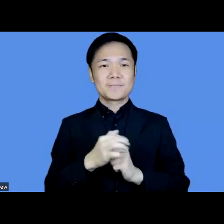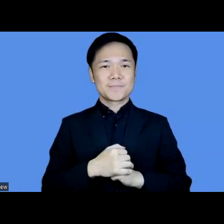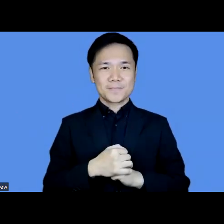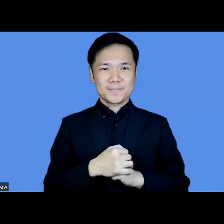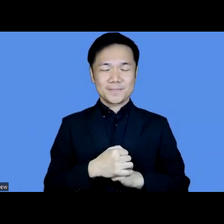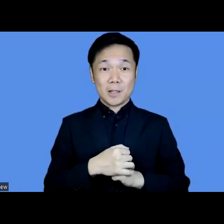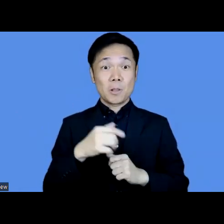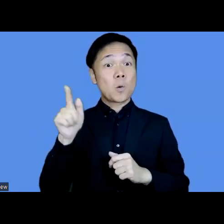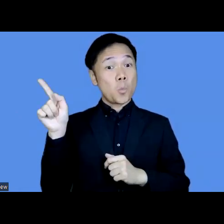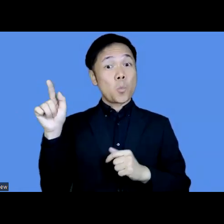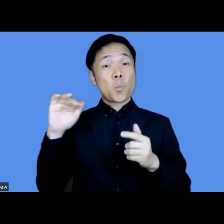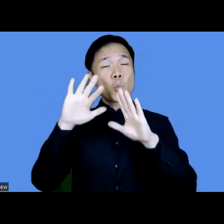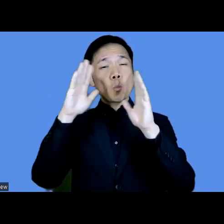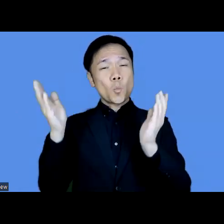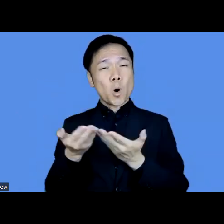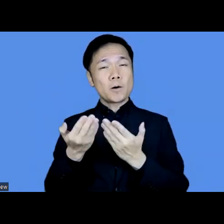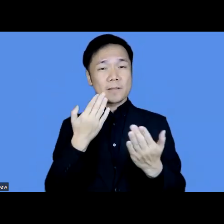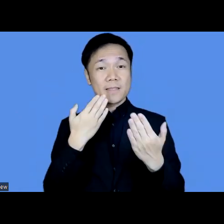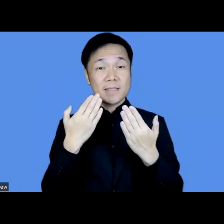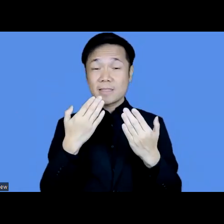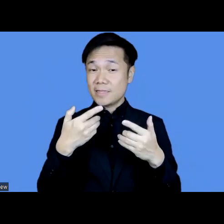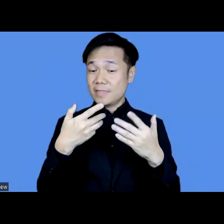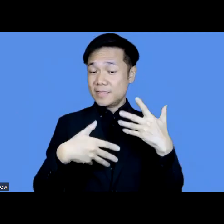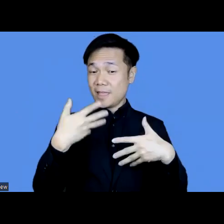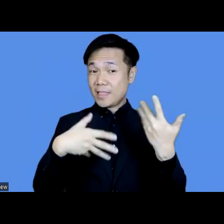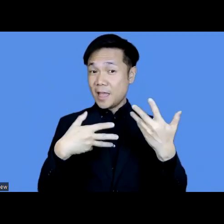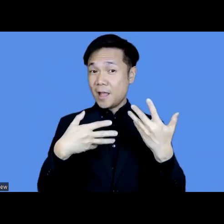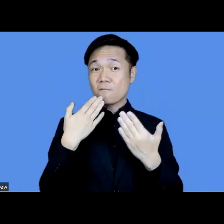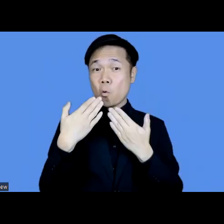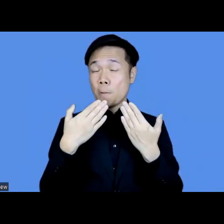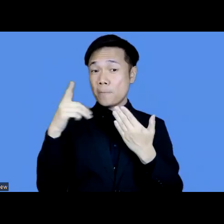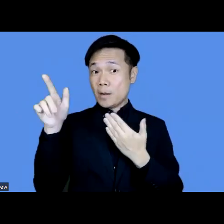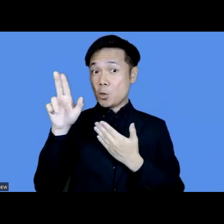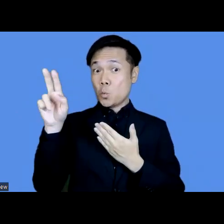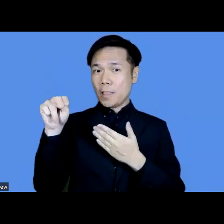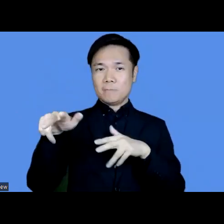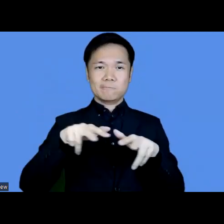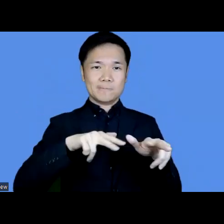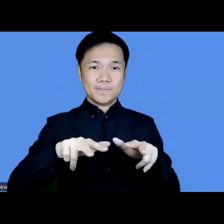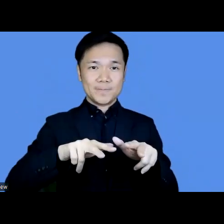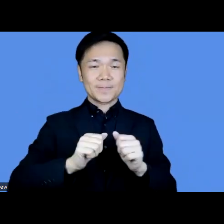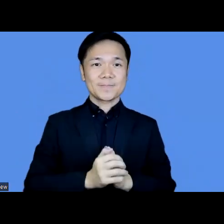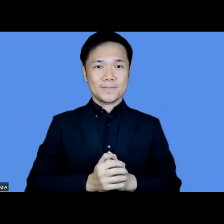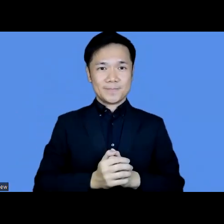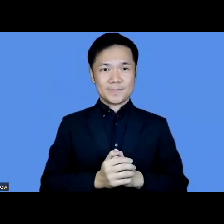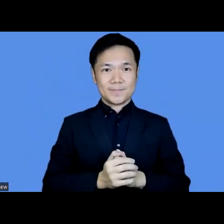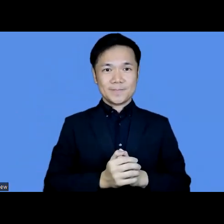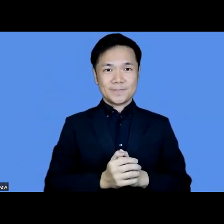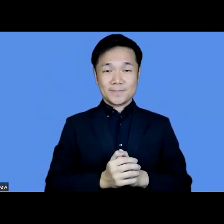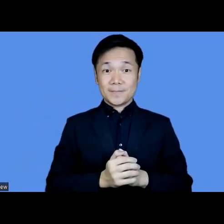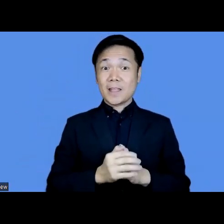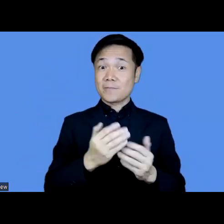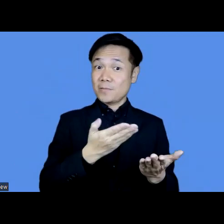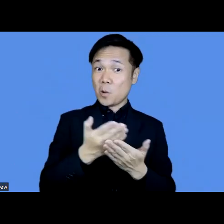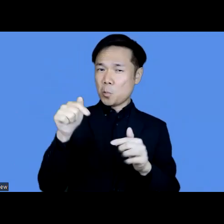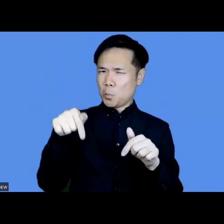Data Forum organized by colleagues from the United Nations and the space given to this very